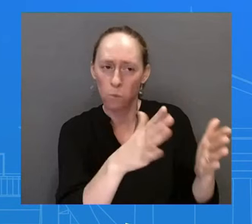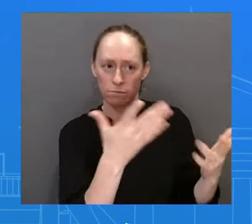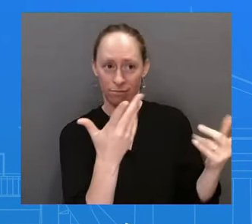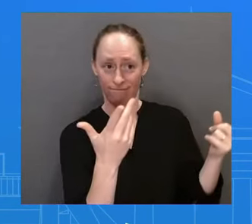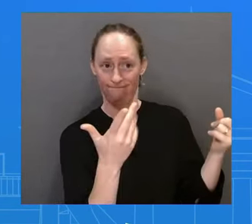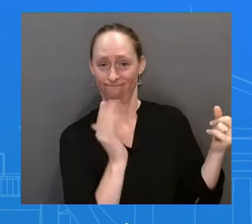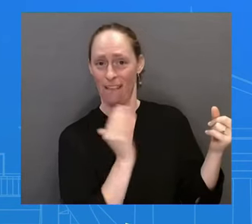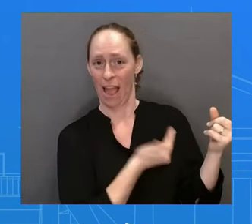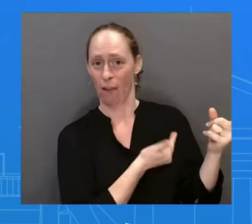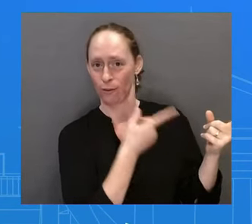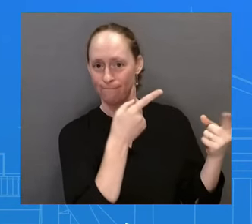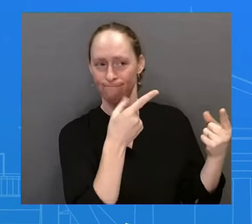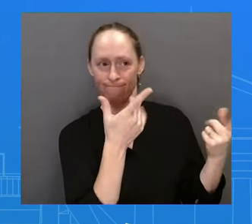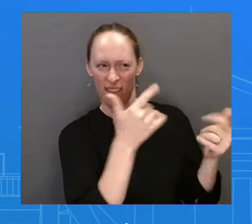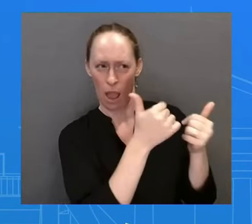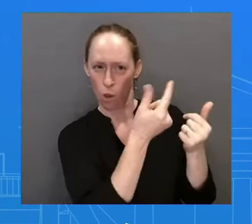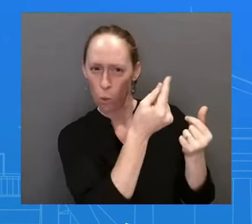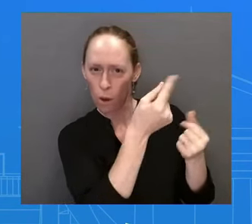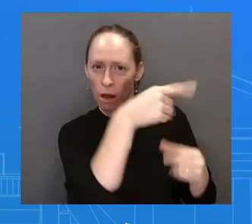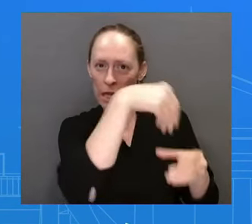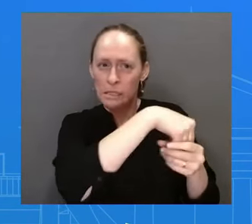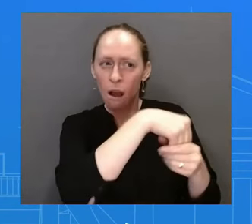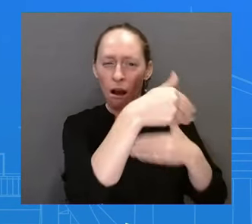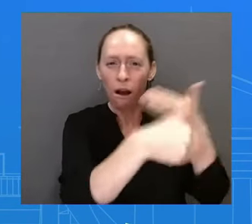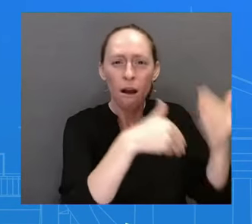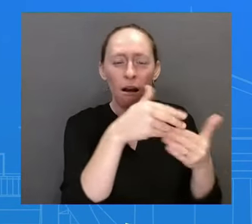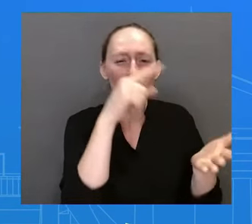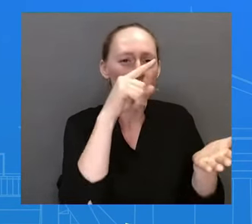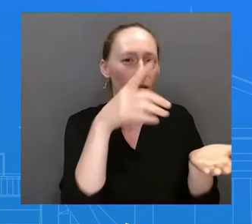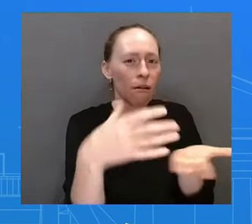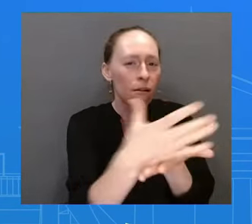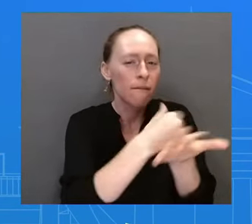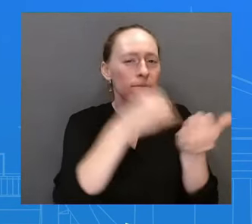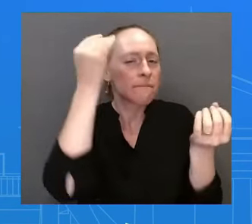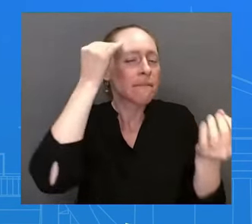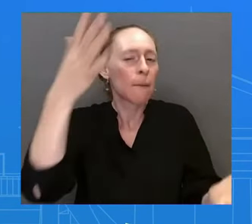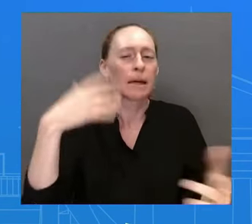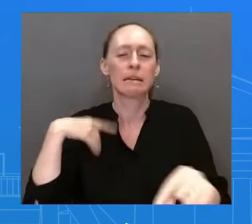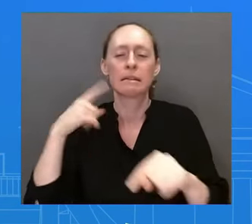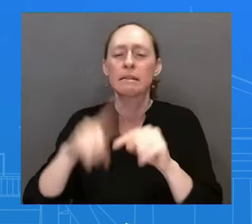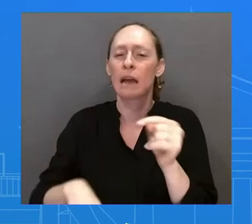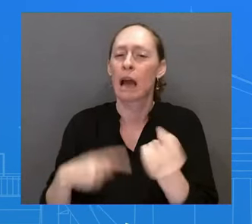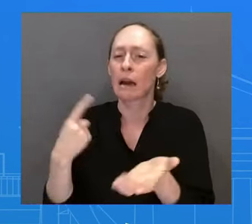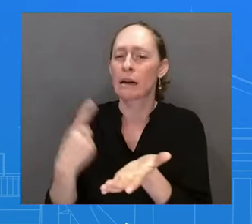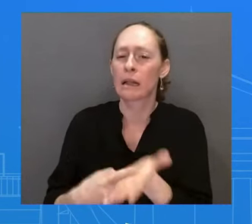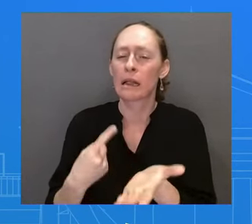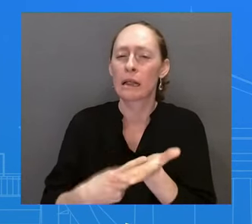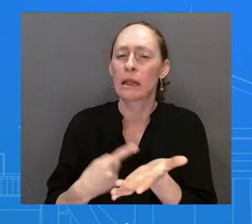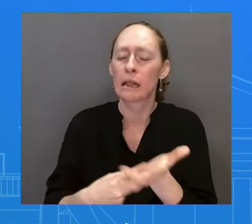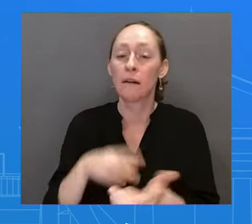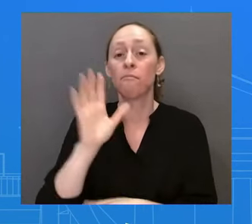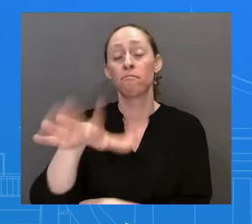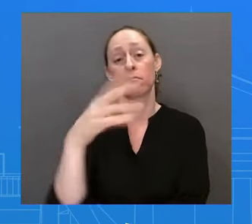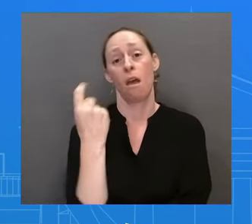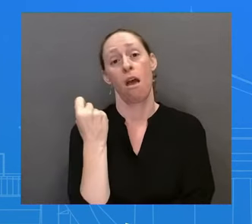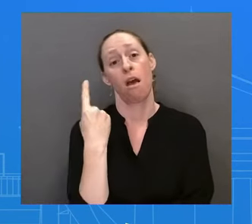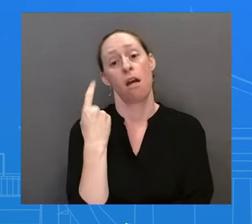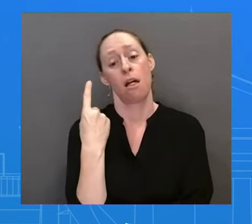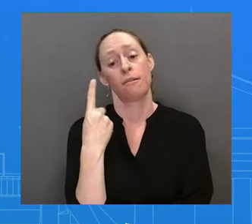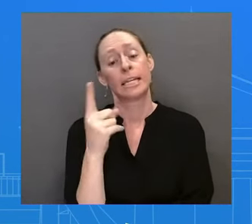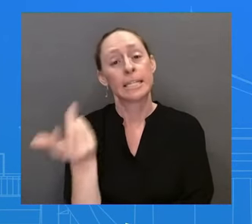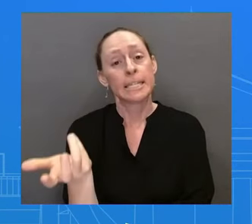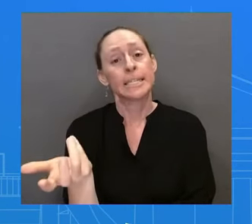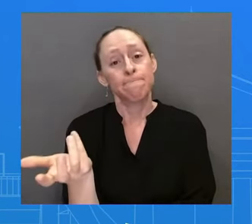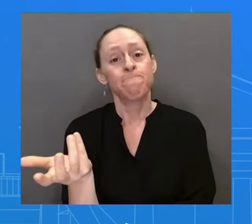that China's been trying to achieve some intelligence gathering capabilities in Cuba and frankly